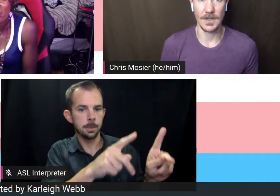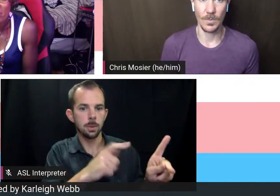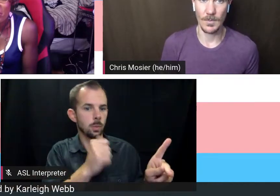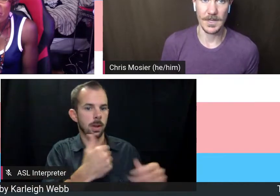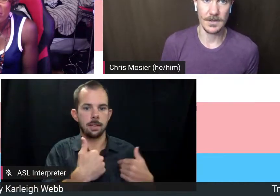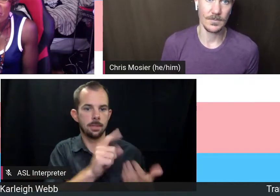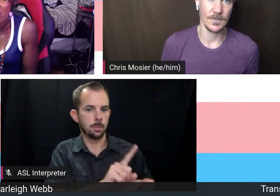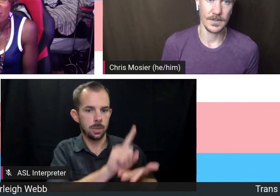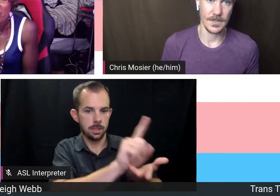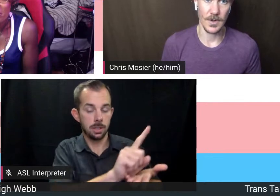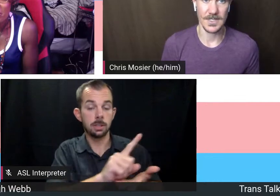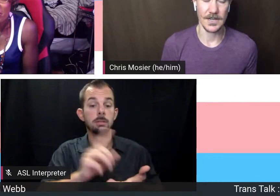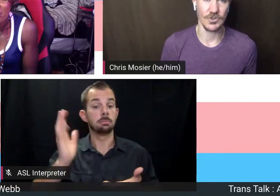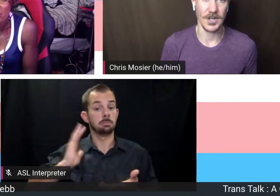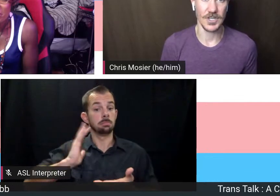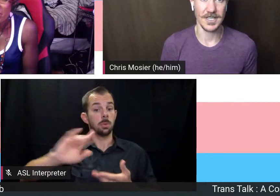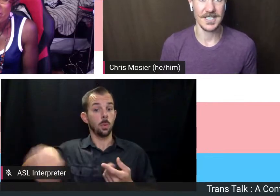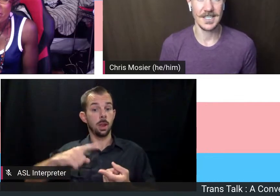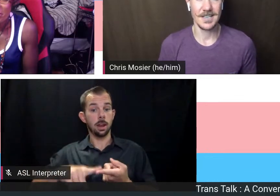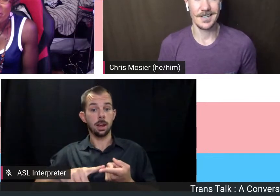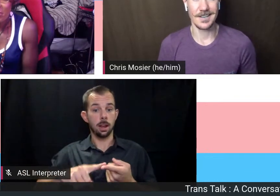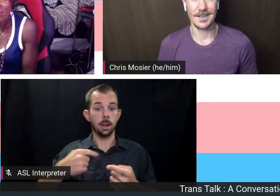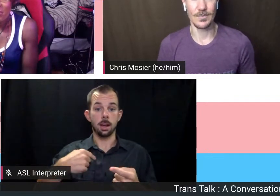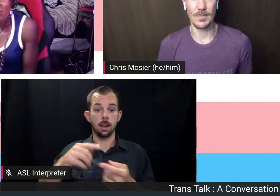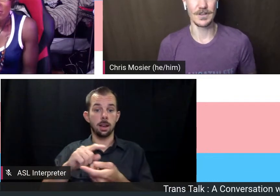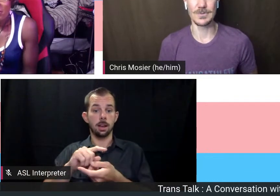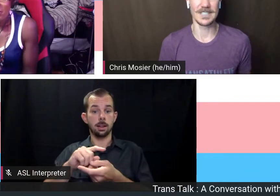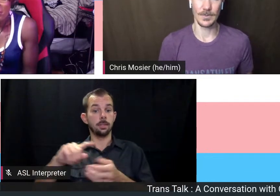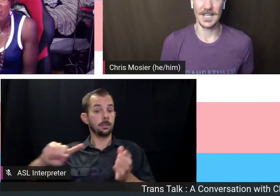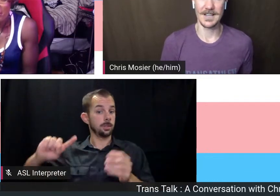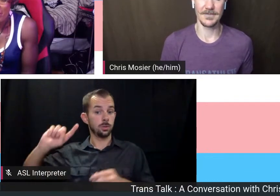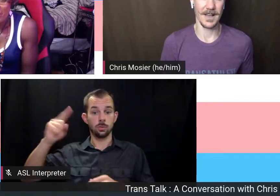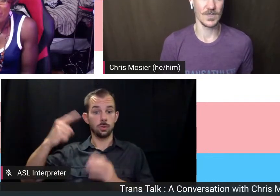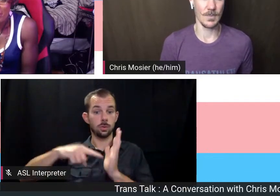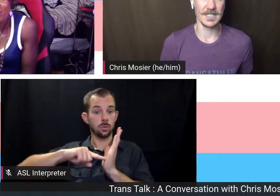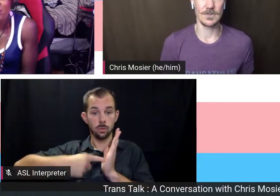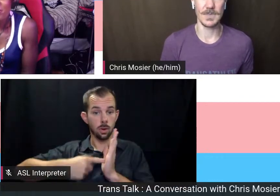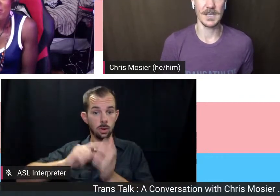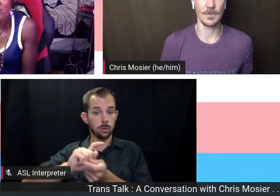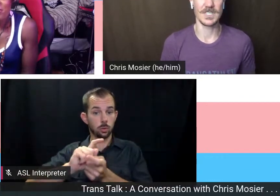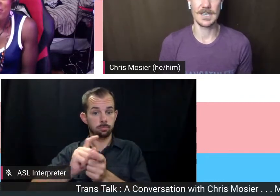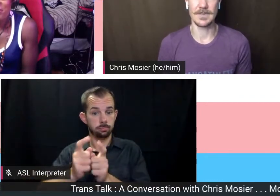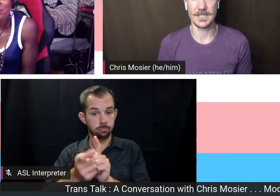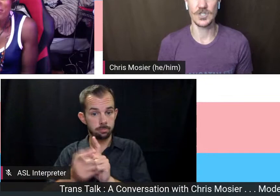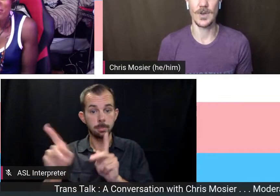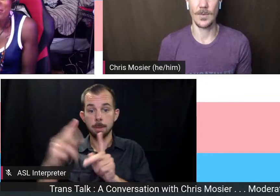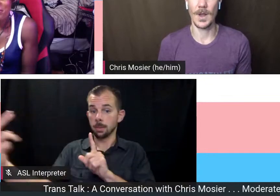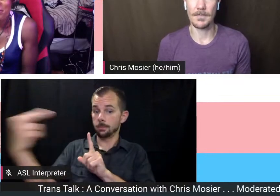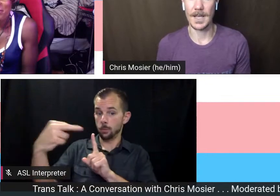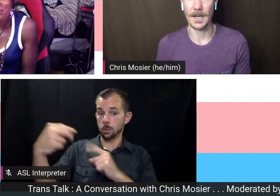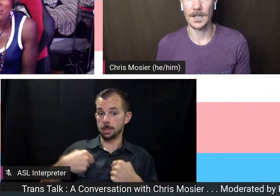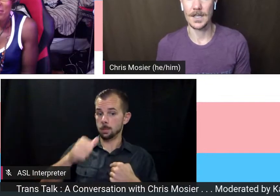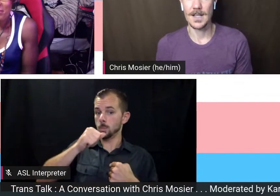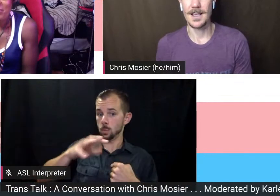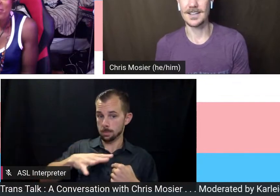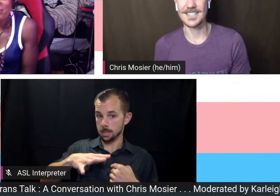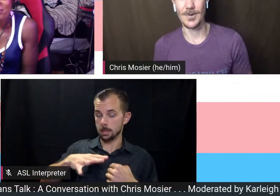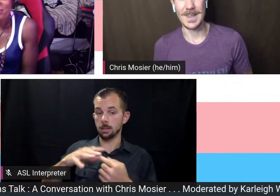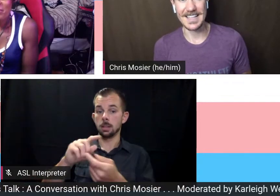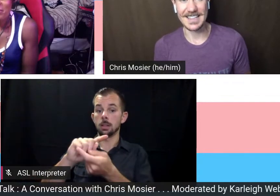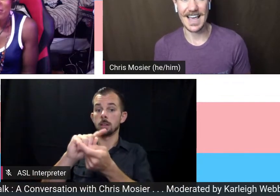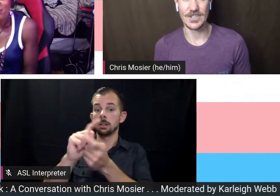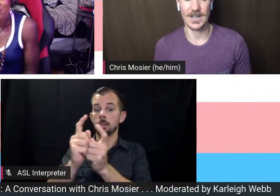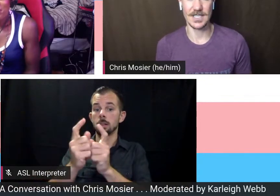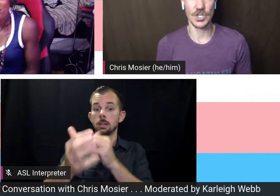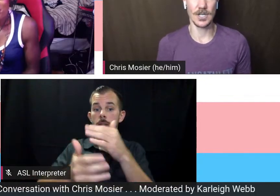as being a woman, as an androgynous woman who didn't really identify as a woman, to being perceived as a straight white man. And